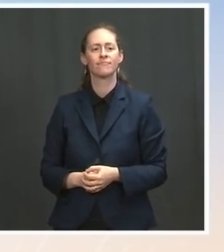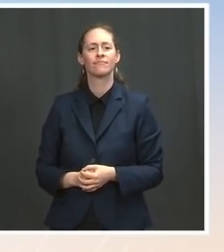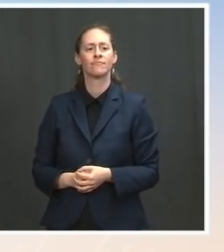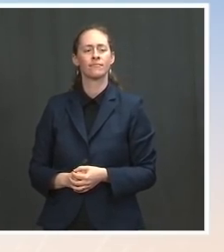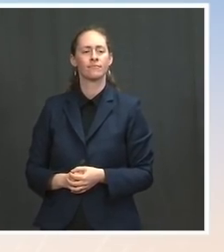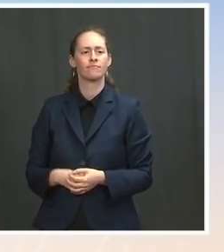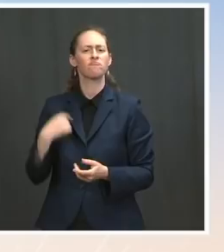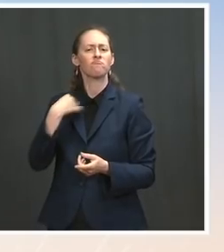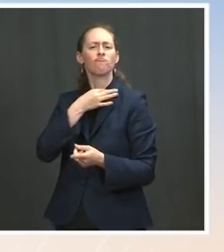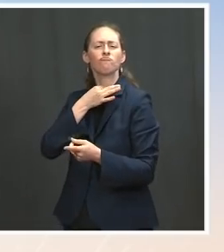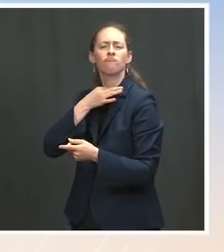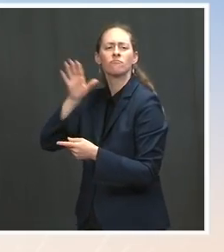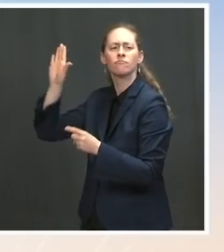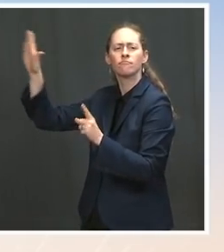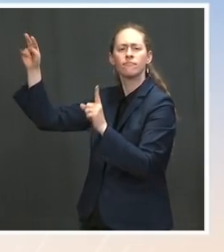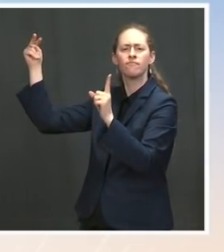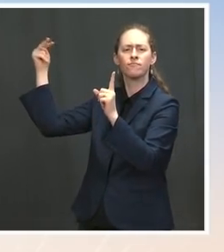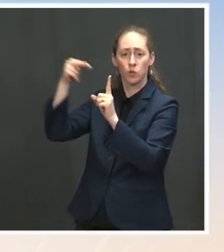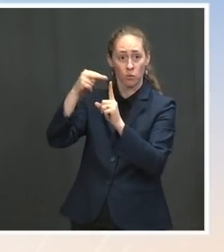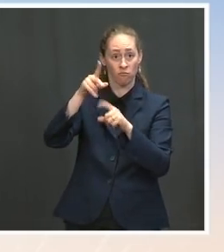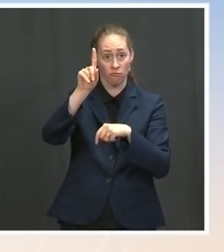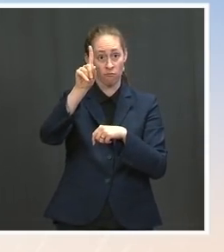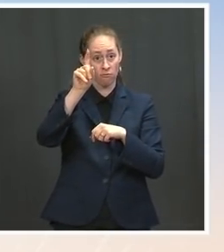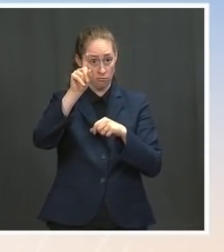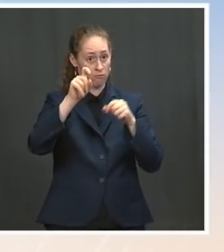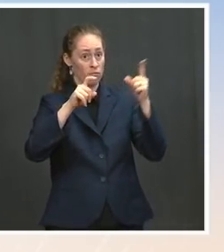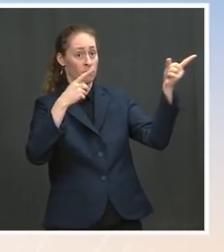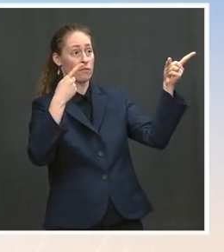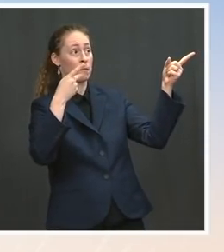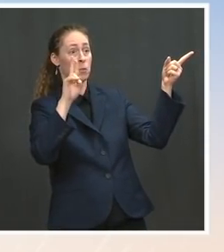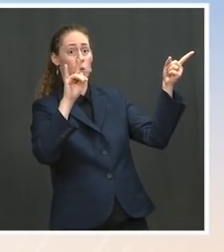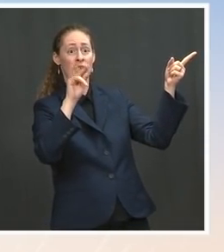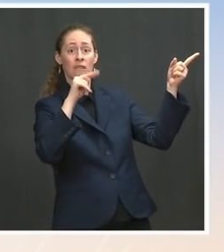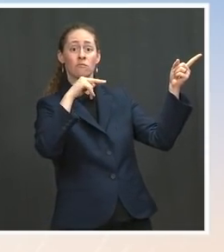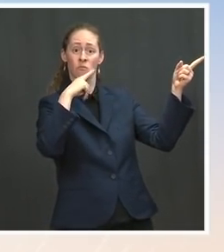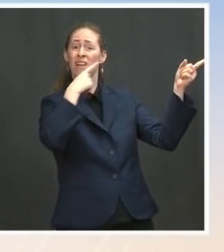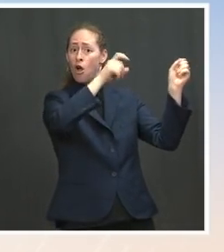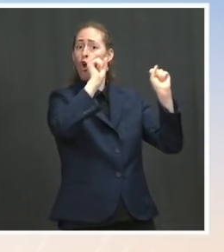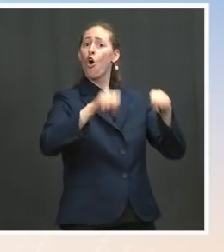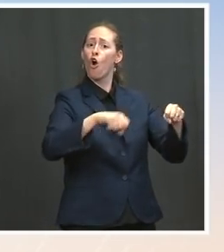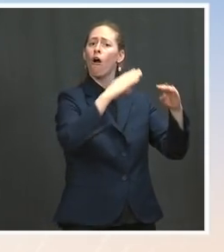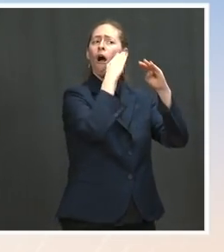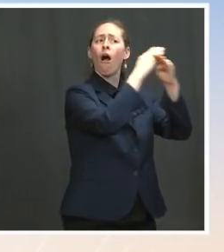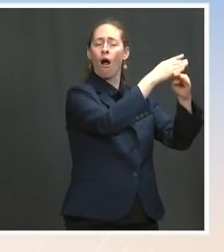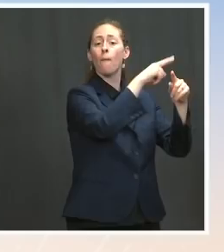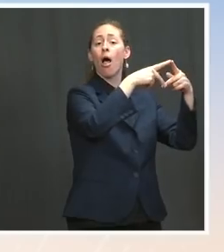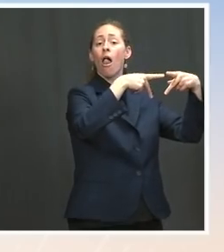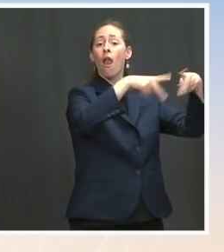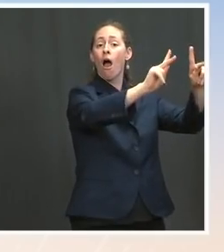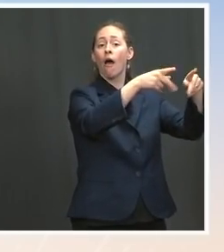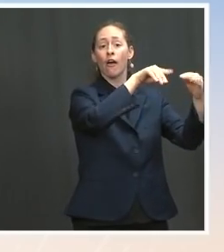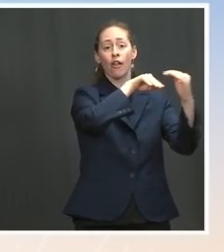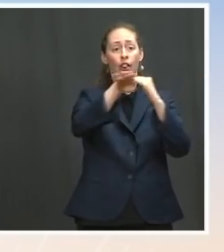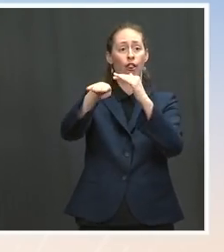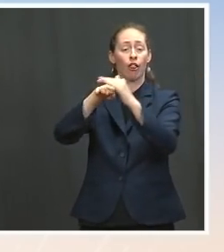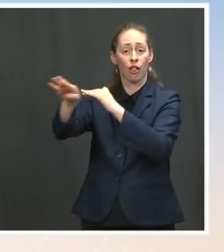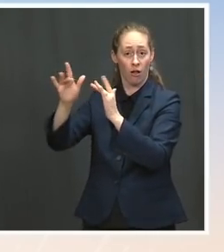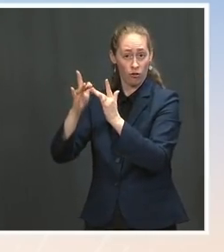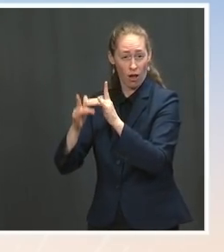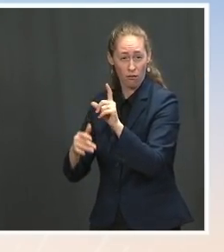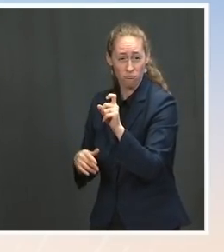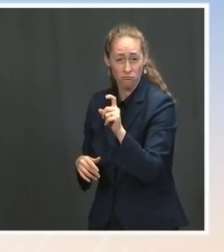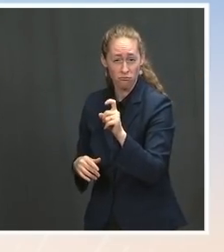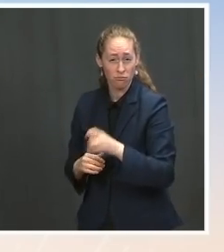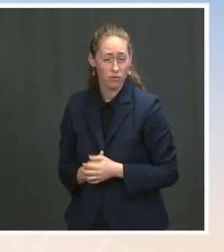can stop these attacks, these hacks from occurring if he wanted to? Well, I would say the president, President Biden, certainly thinks